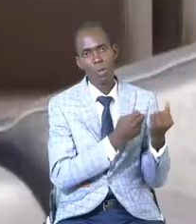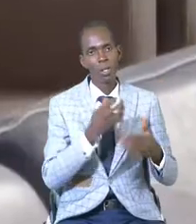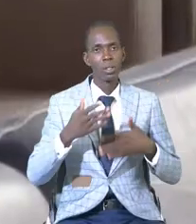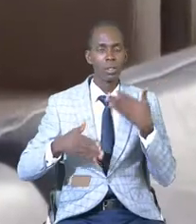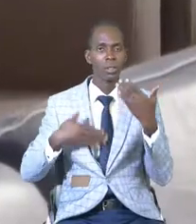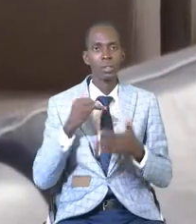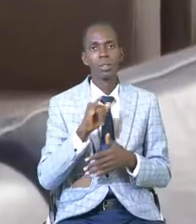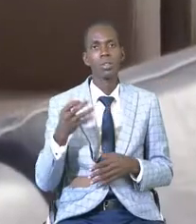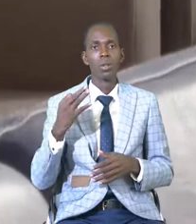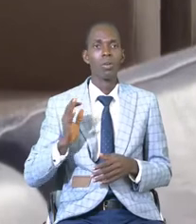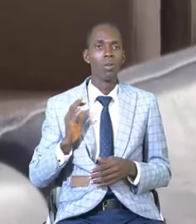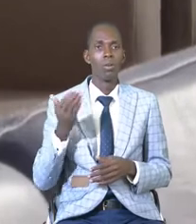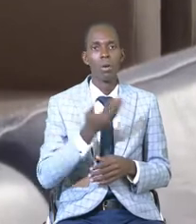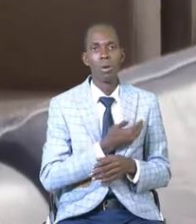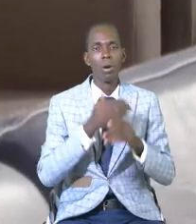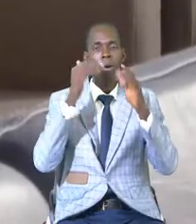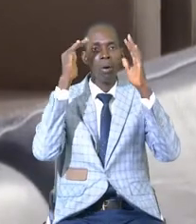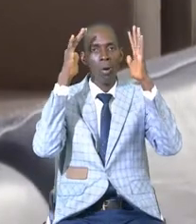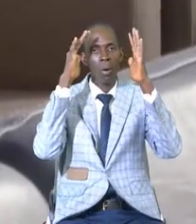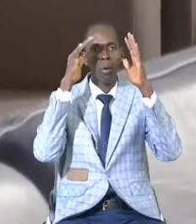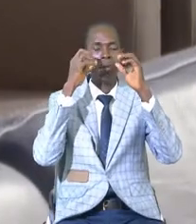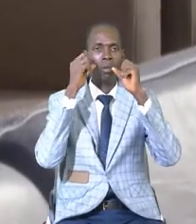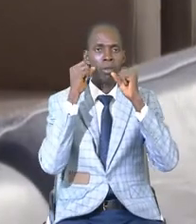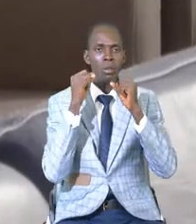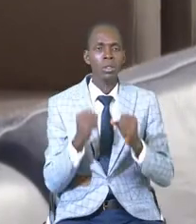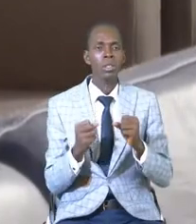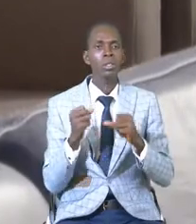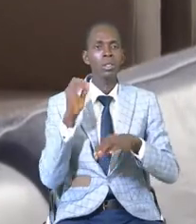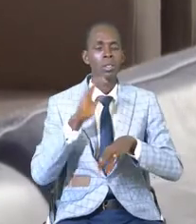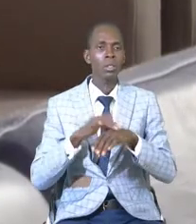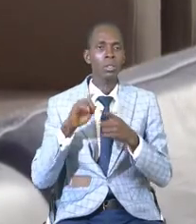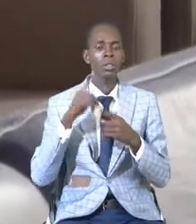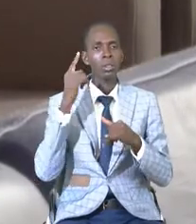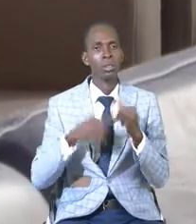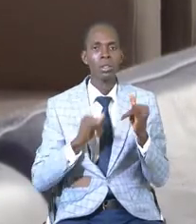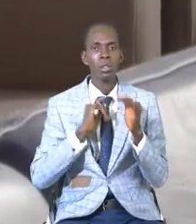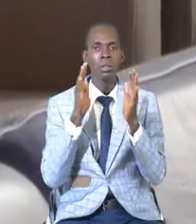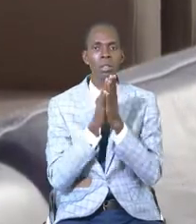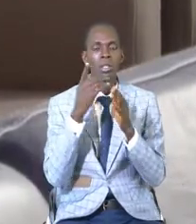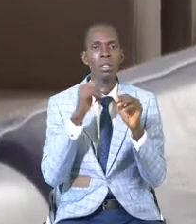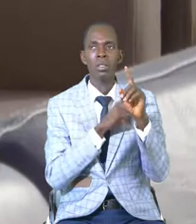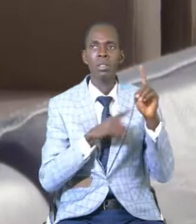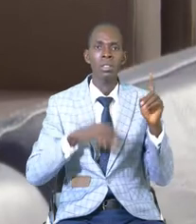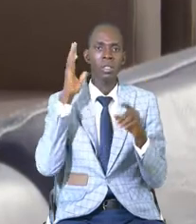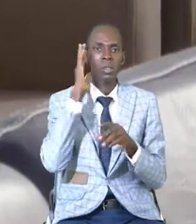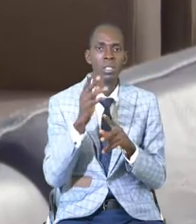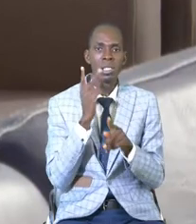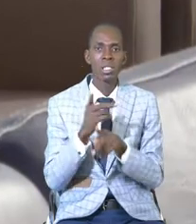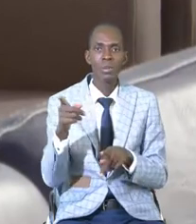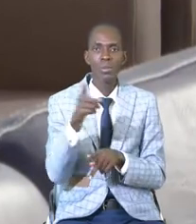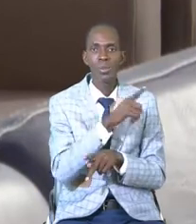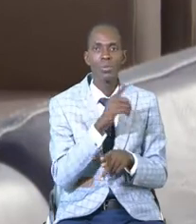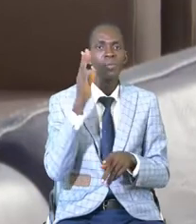our hope firm until the end. I pray the Lord will sustain you, sustain